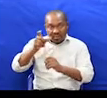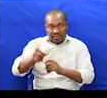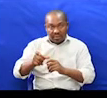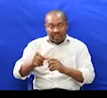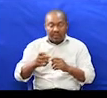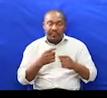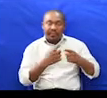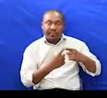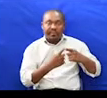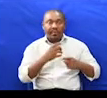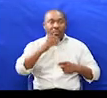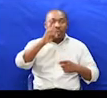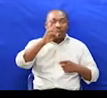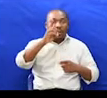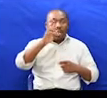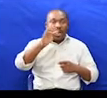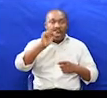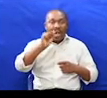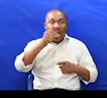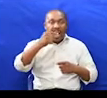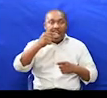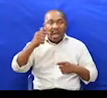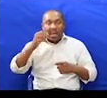who was the familiar